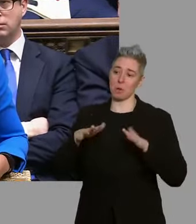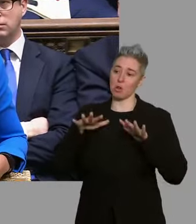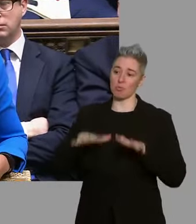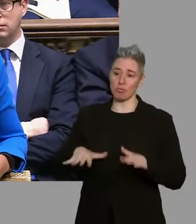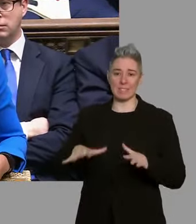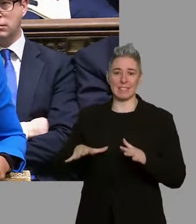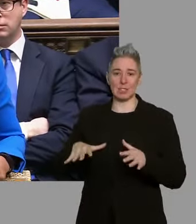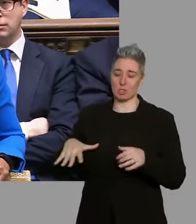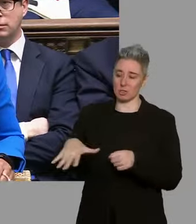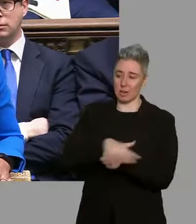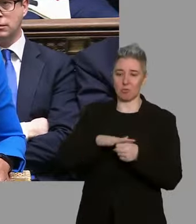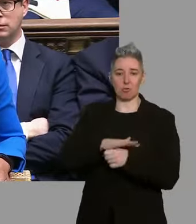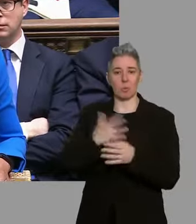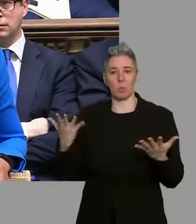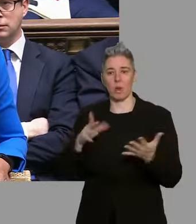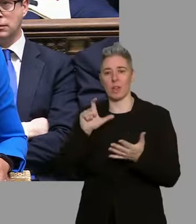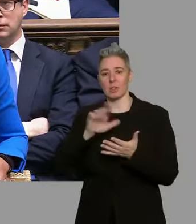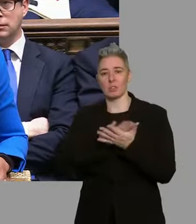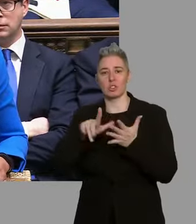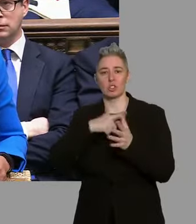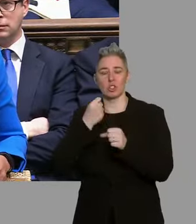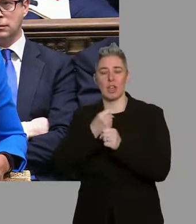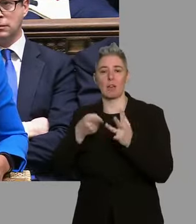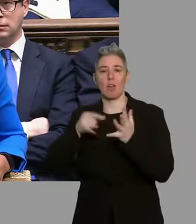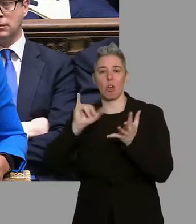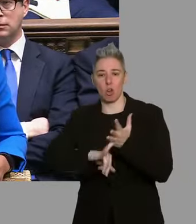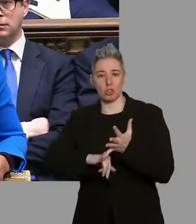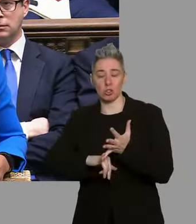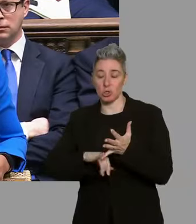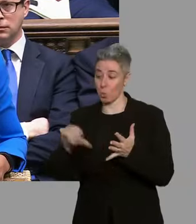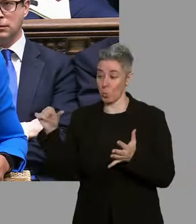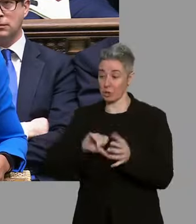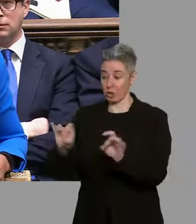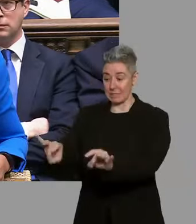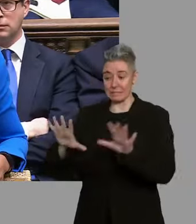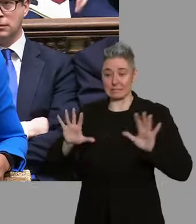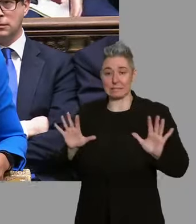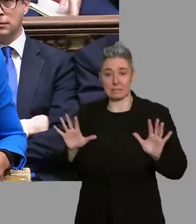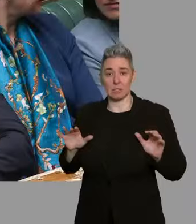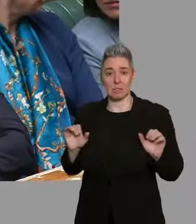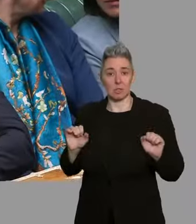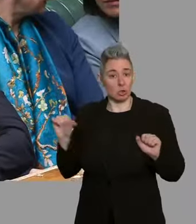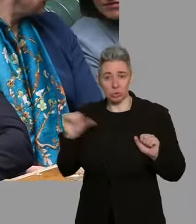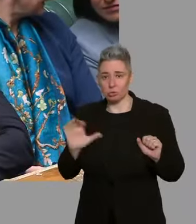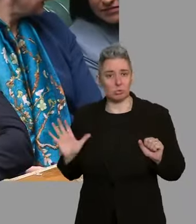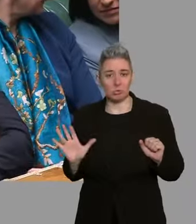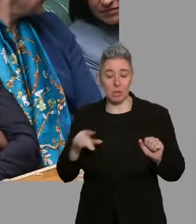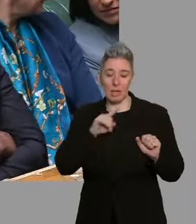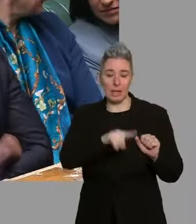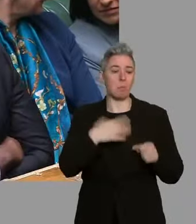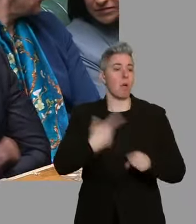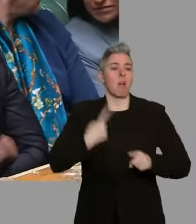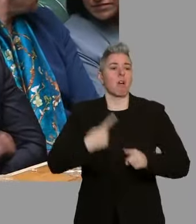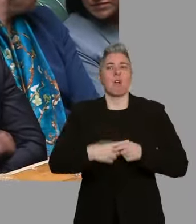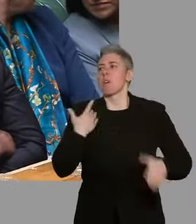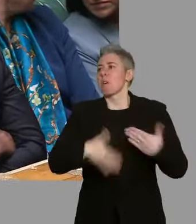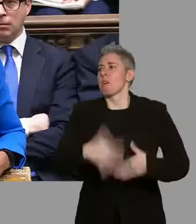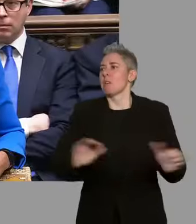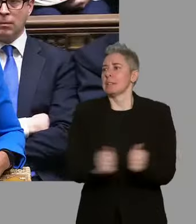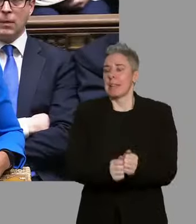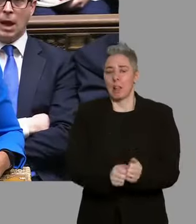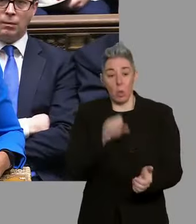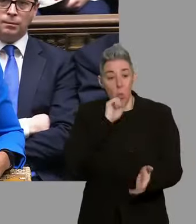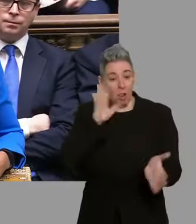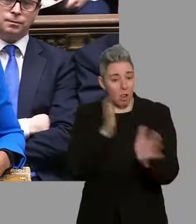He is rushing a deal which will be disastrous and which will land taxpayers with a